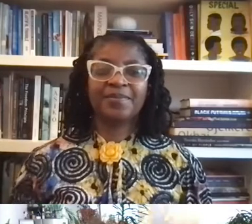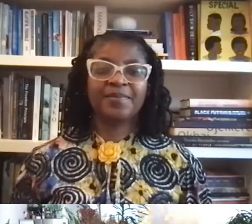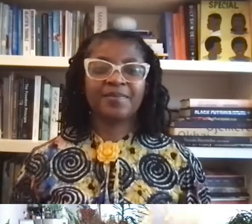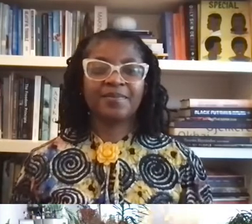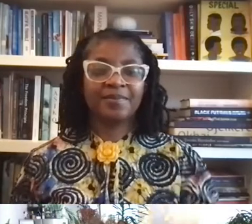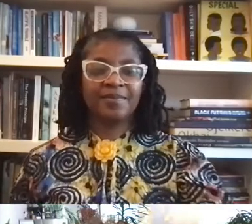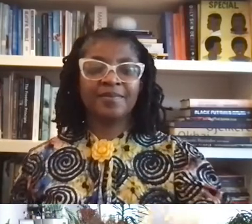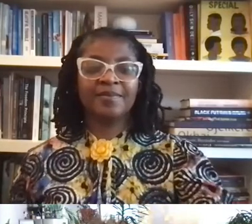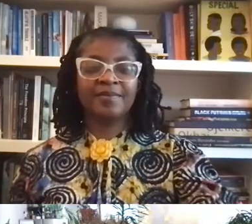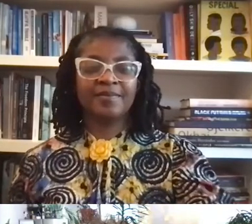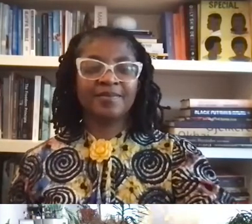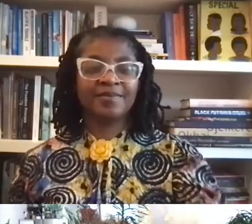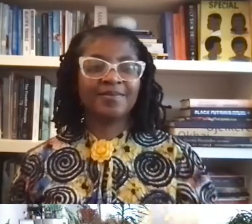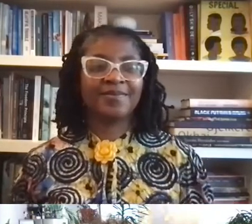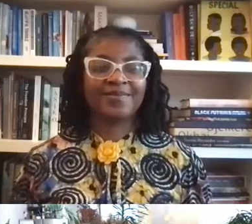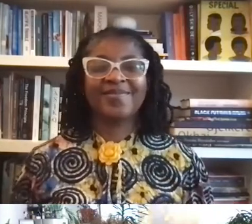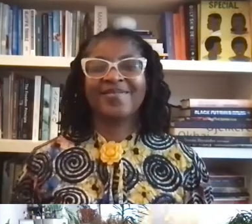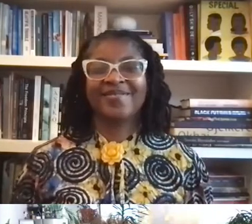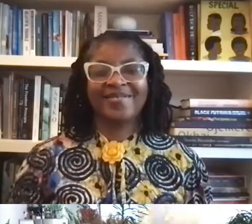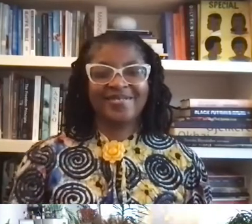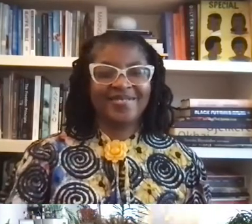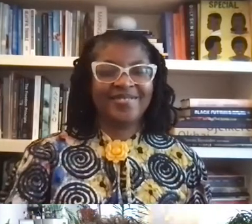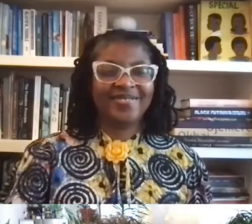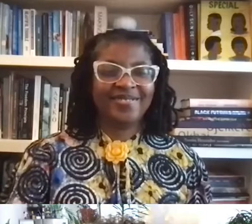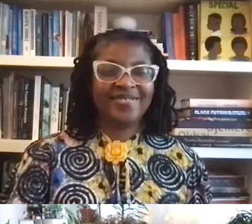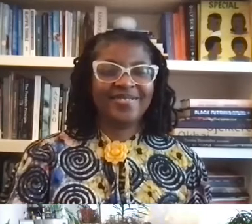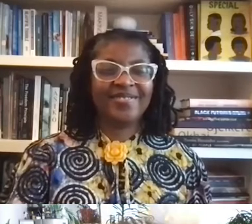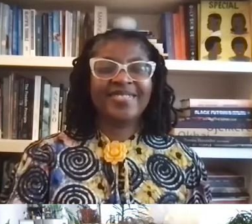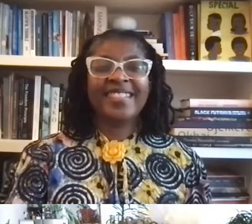And now I'm excited to turn it over to Kemi. Welcome, Kemi.